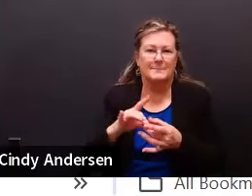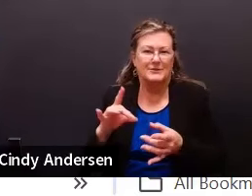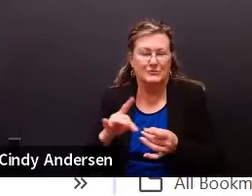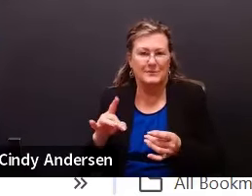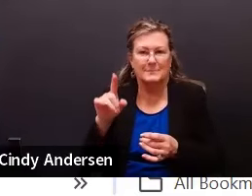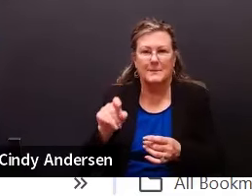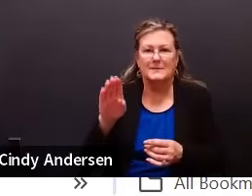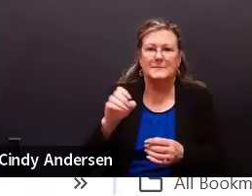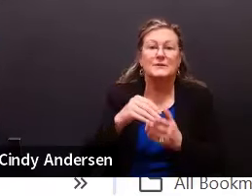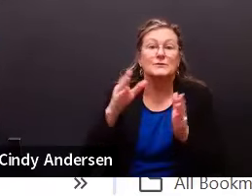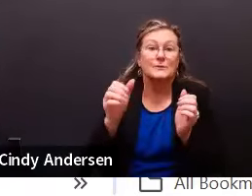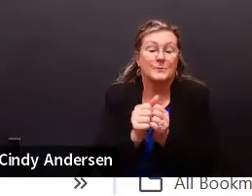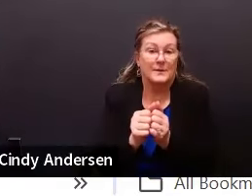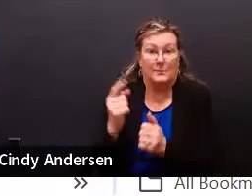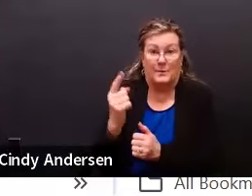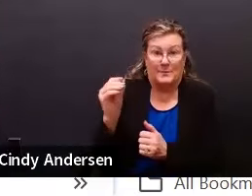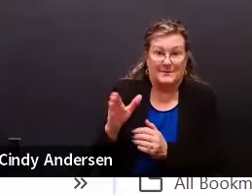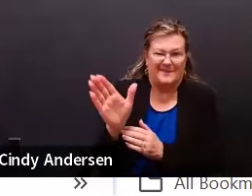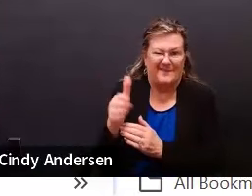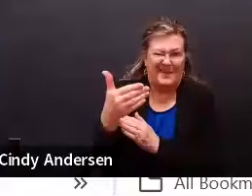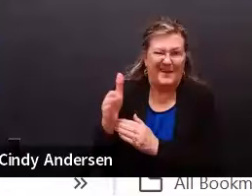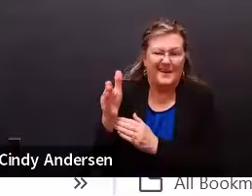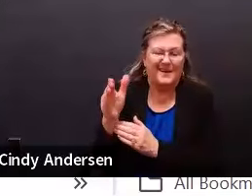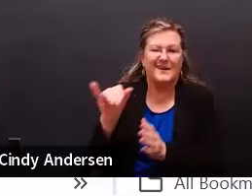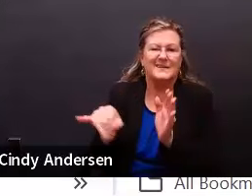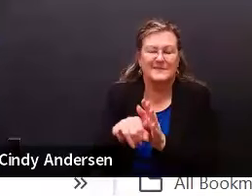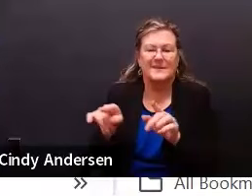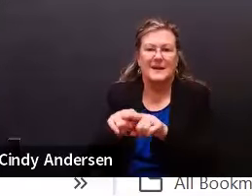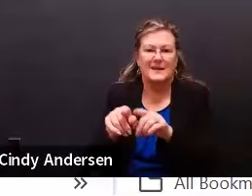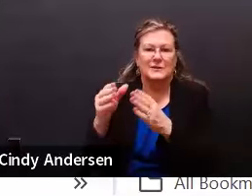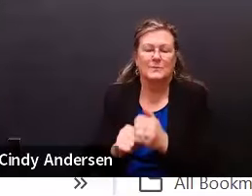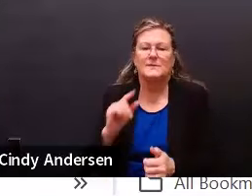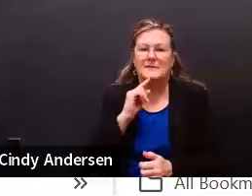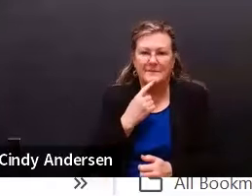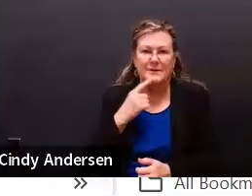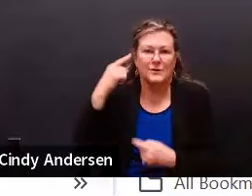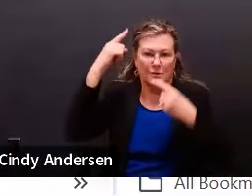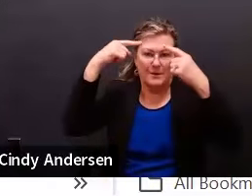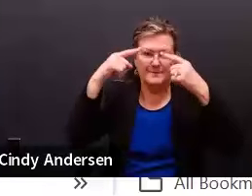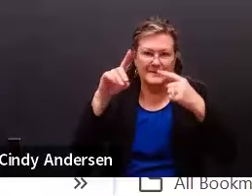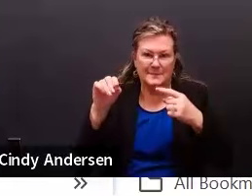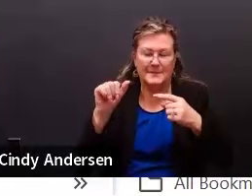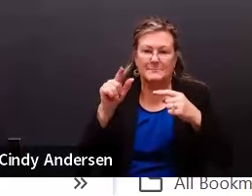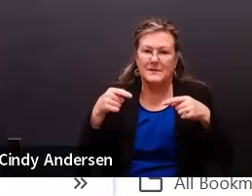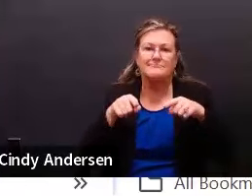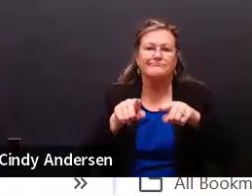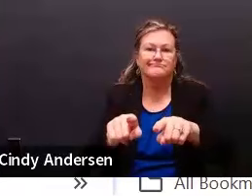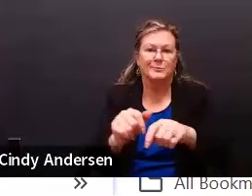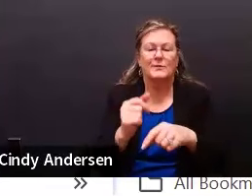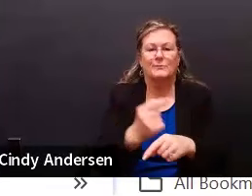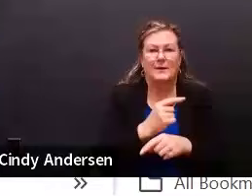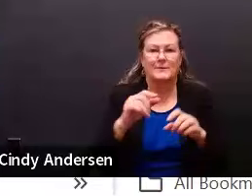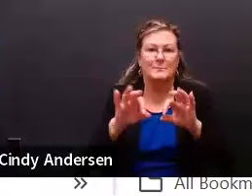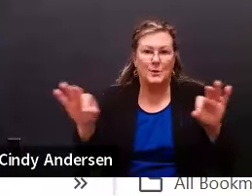it must be a student that has the 1% flag, that is identified as a student with the most significant cognitive disabilities, and that it had to align with our regular